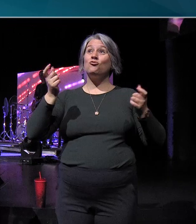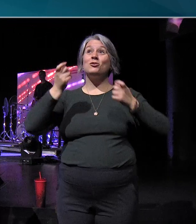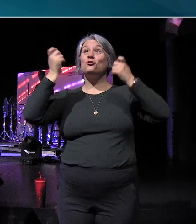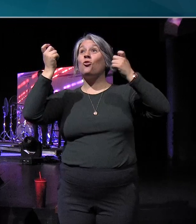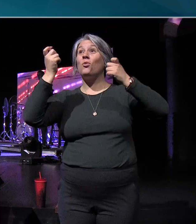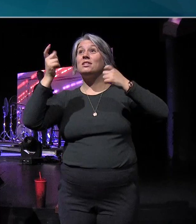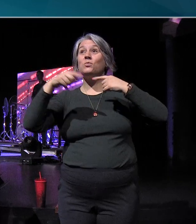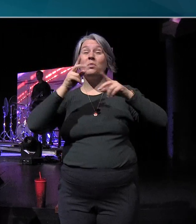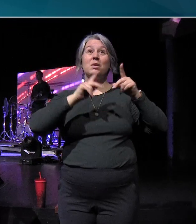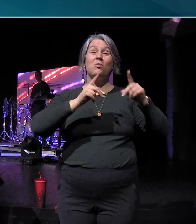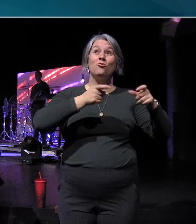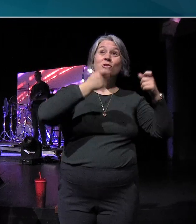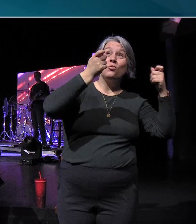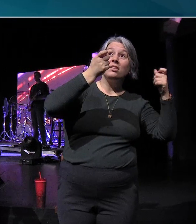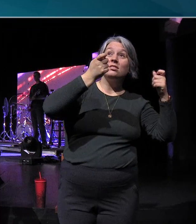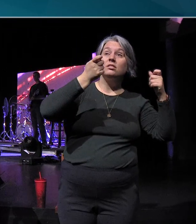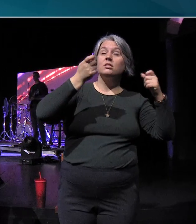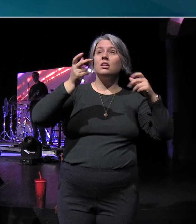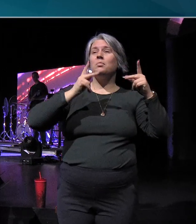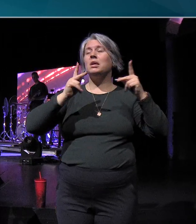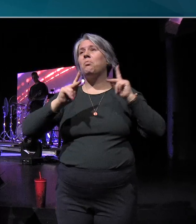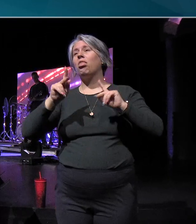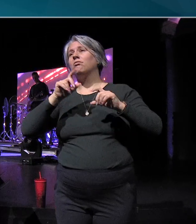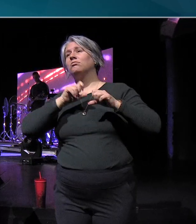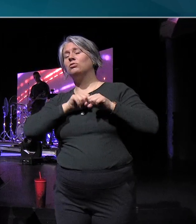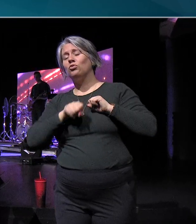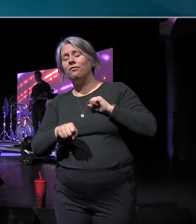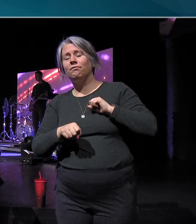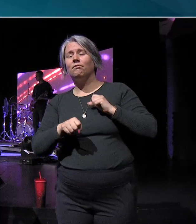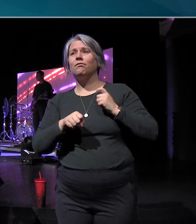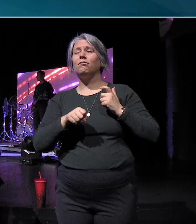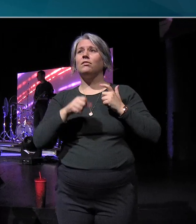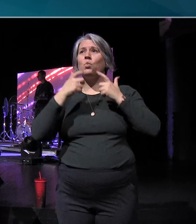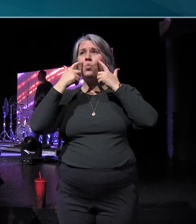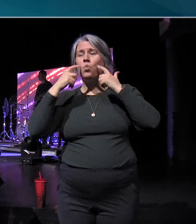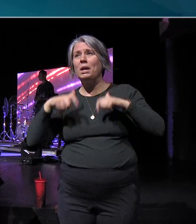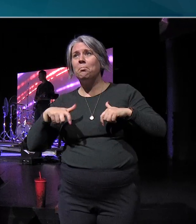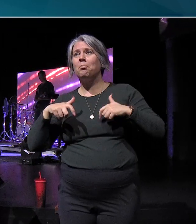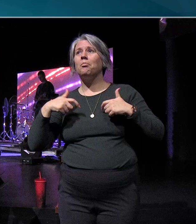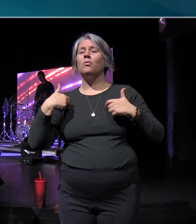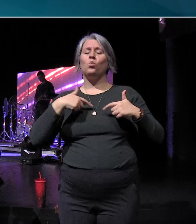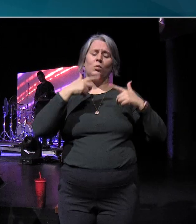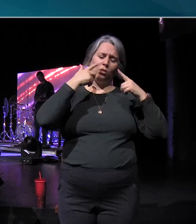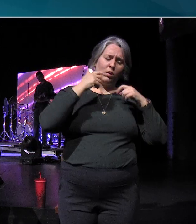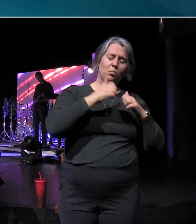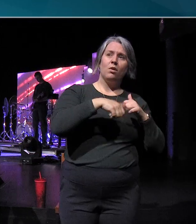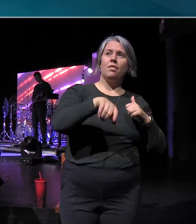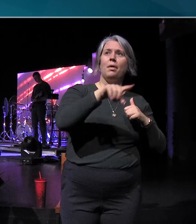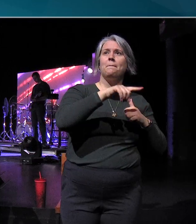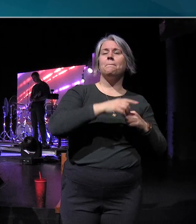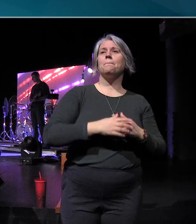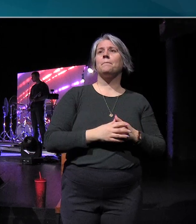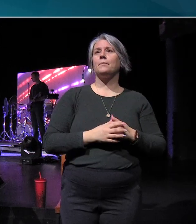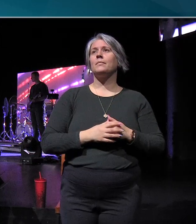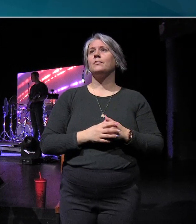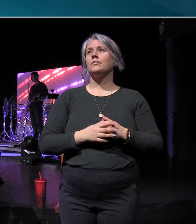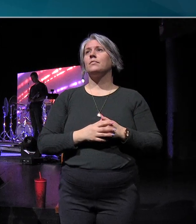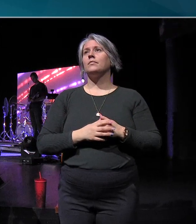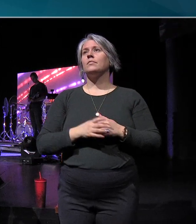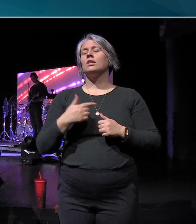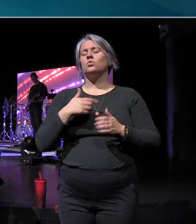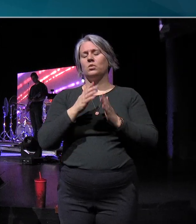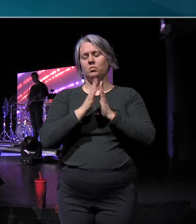rejoice, weep with those that weep. God, I thank you that we can gather around and do that this morning. I'm going to pray for a